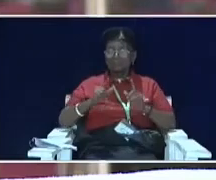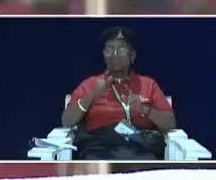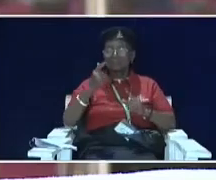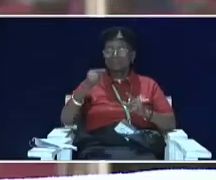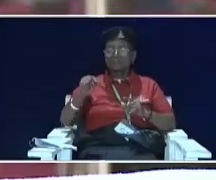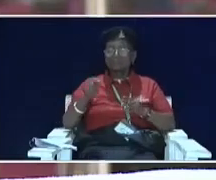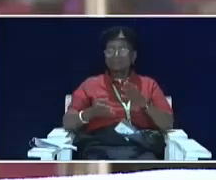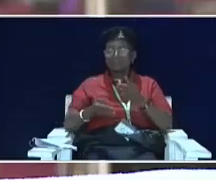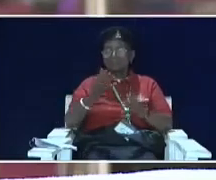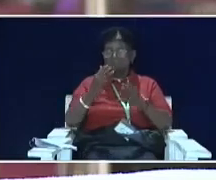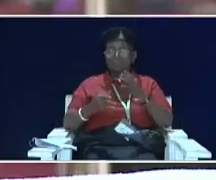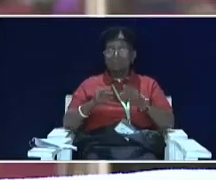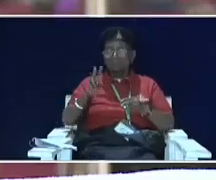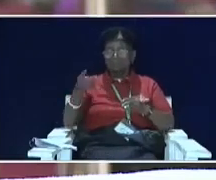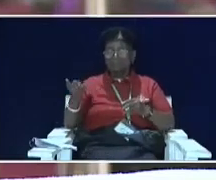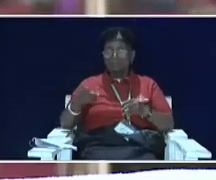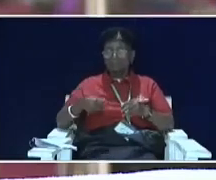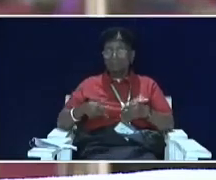touch my body,